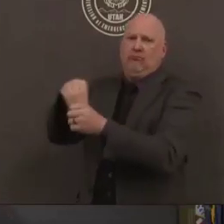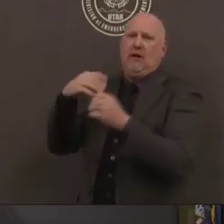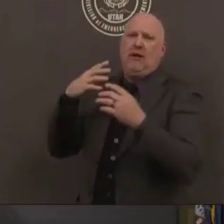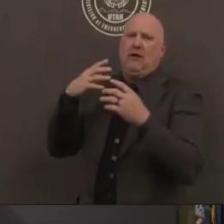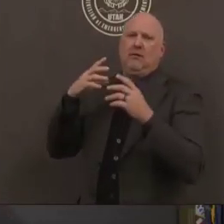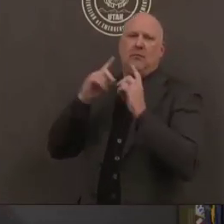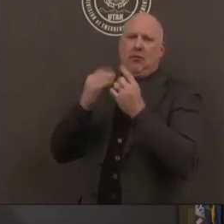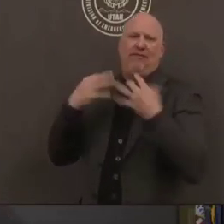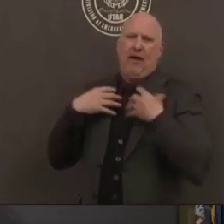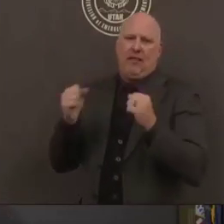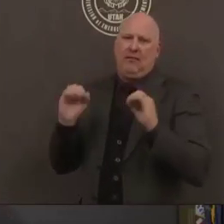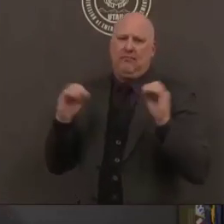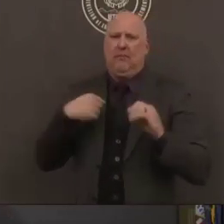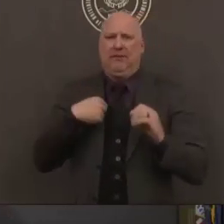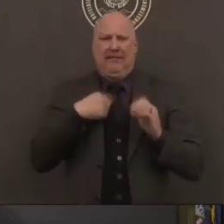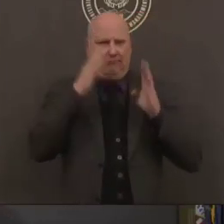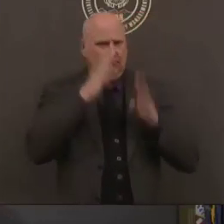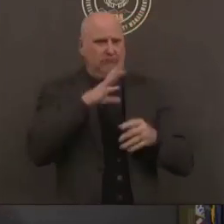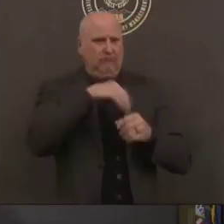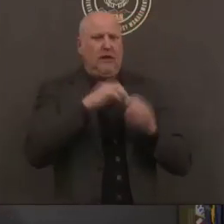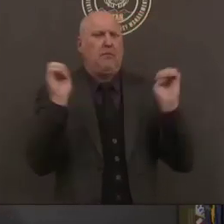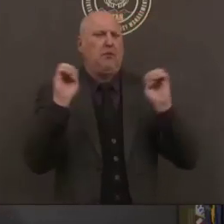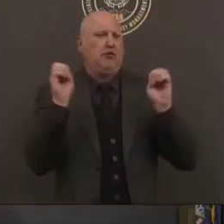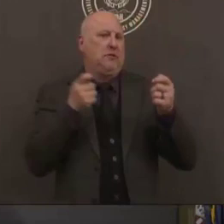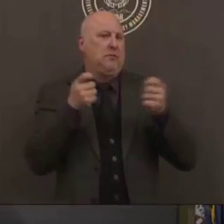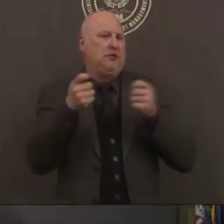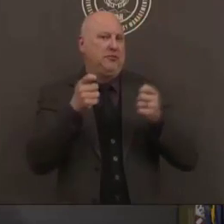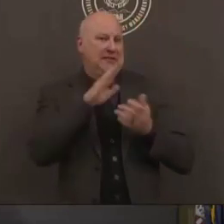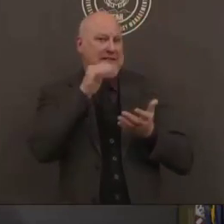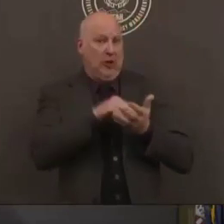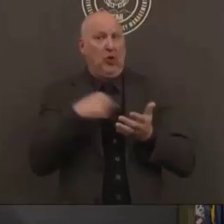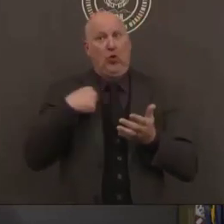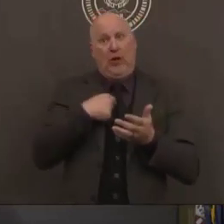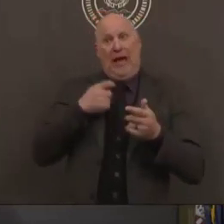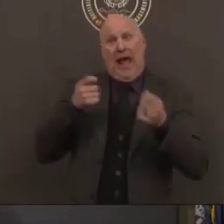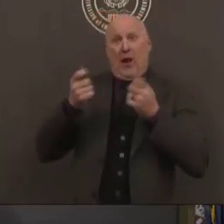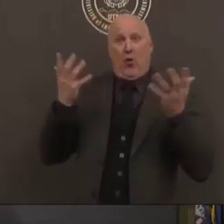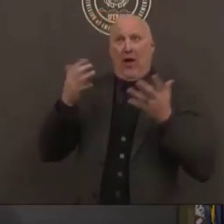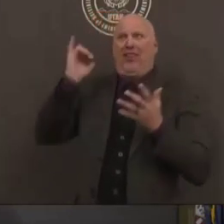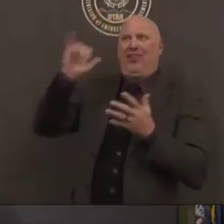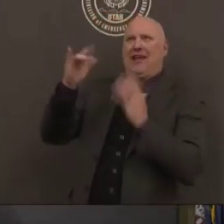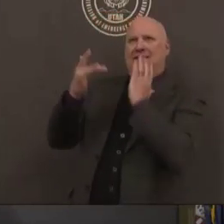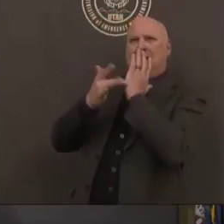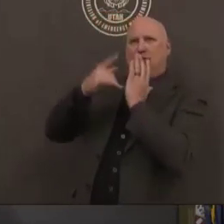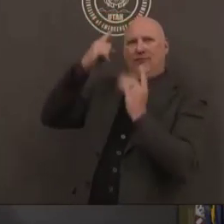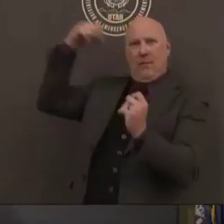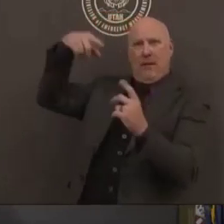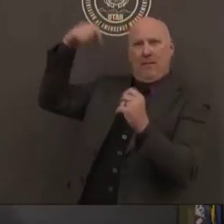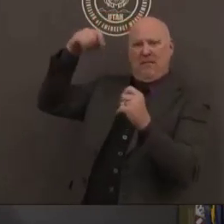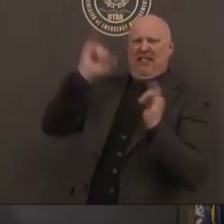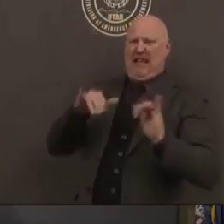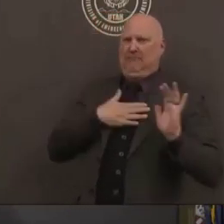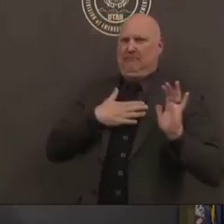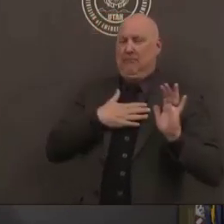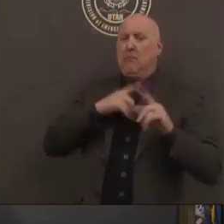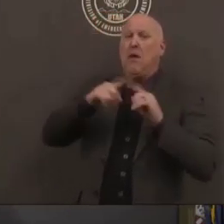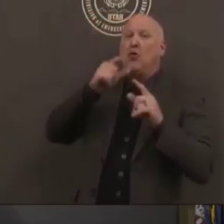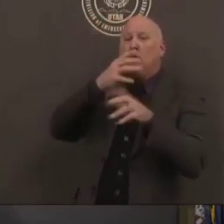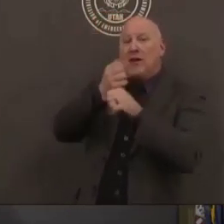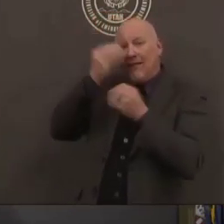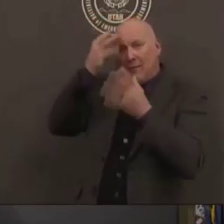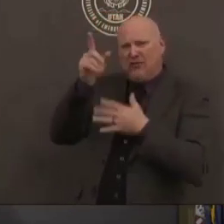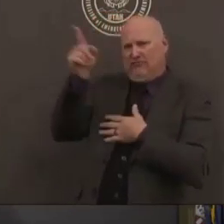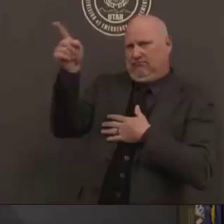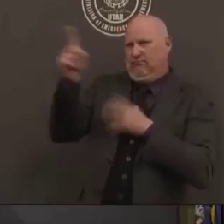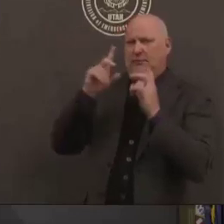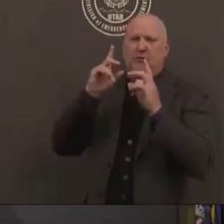those polygons or the shapes on a map and then send that alert on behalf of UDOT and the Department of Health. So I